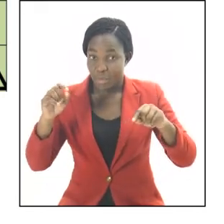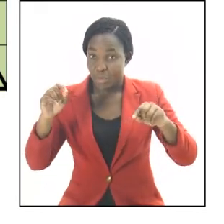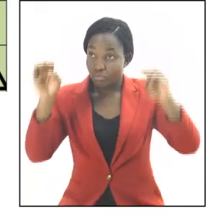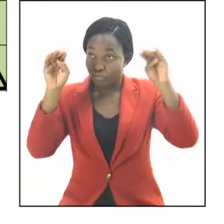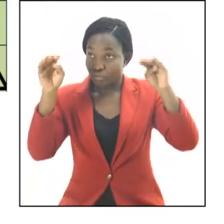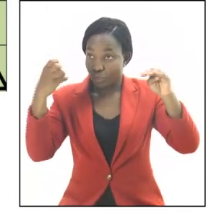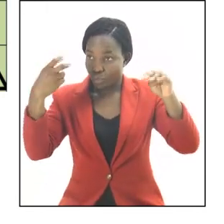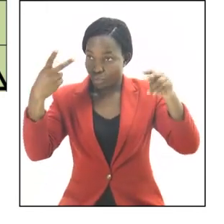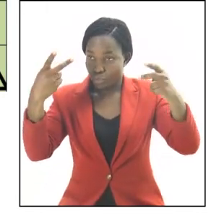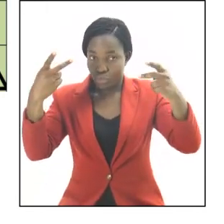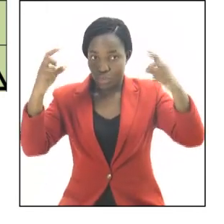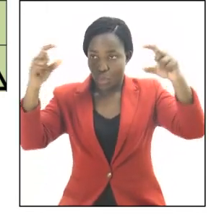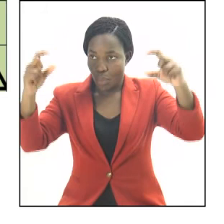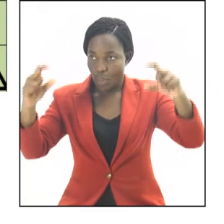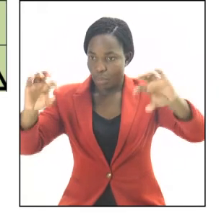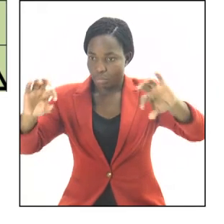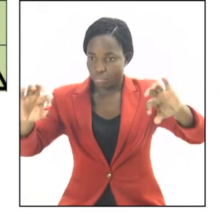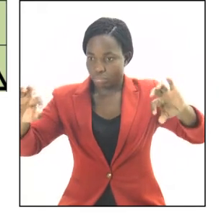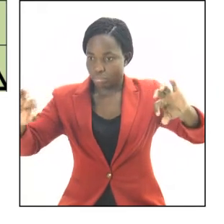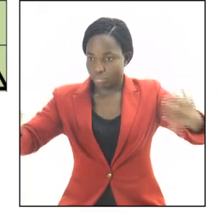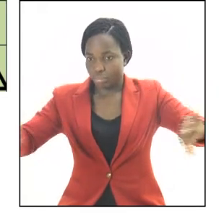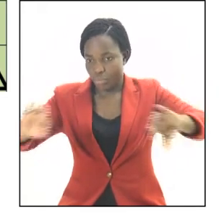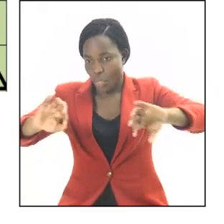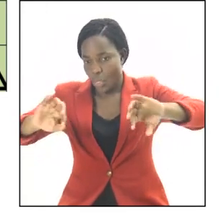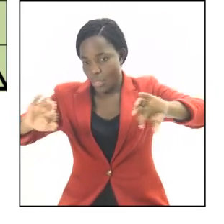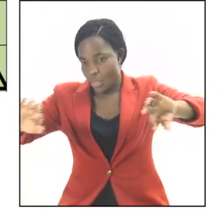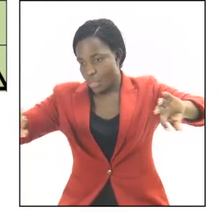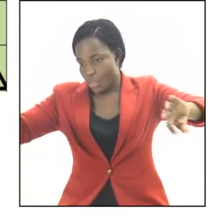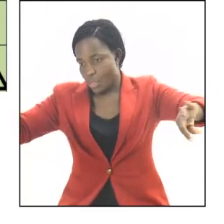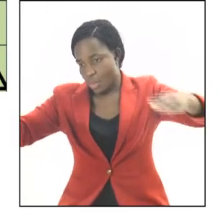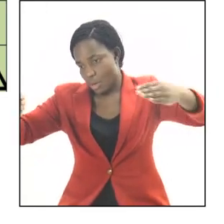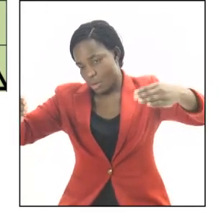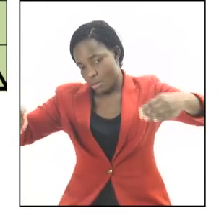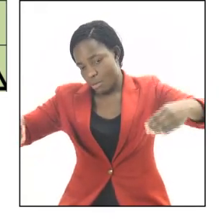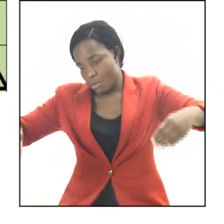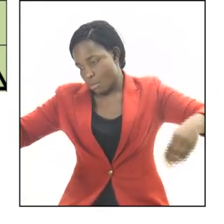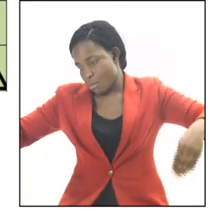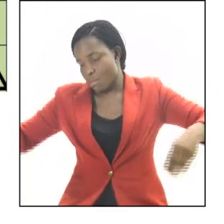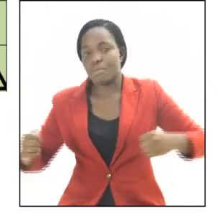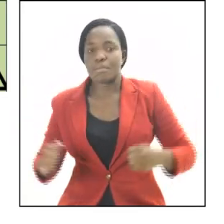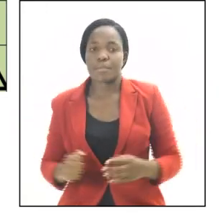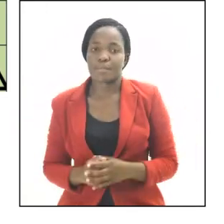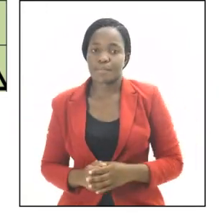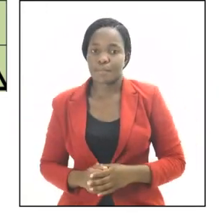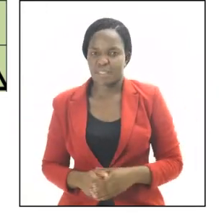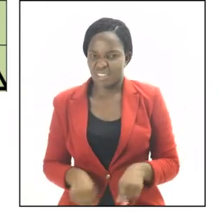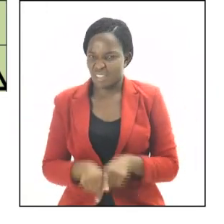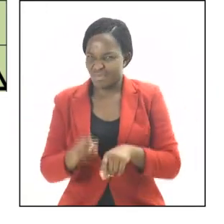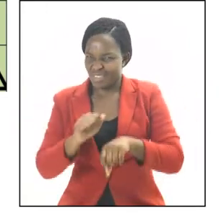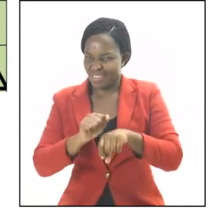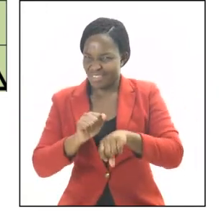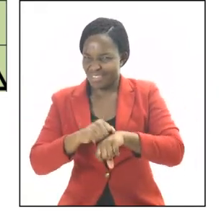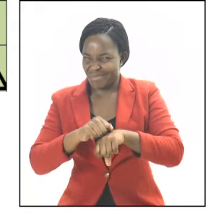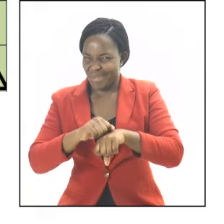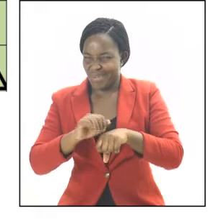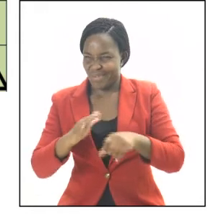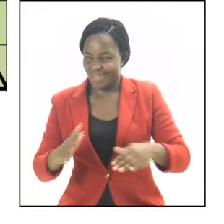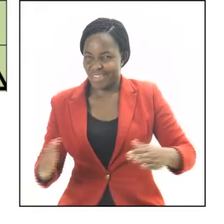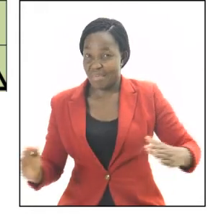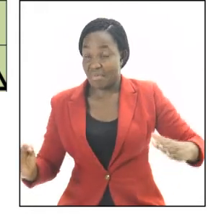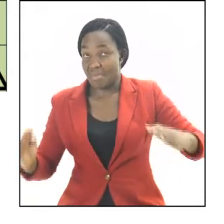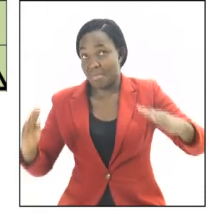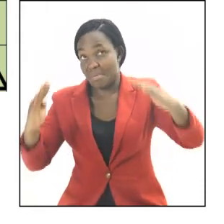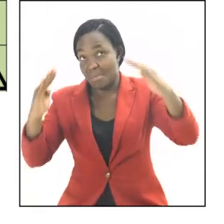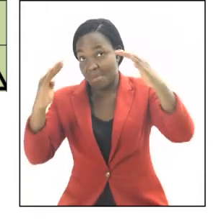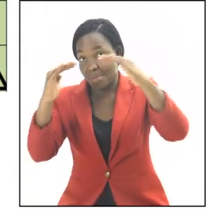the top. We're now drawing 2 trapeziums standing up like a mountain and not like the piece of paper